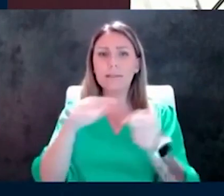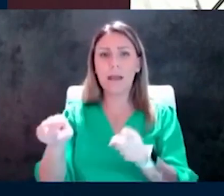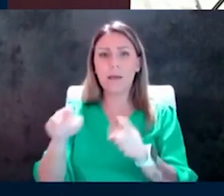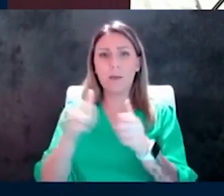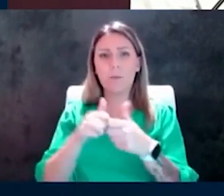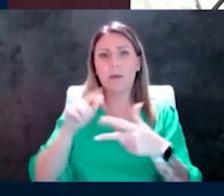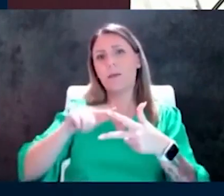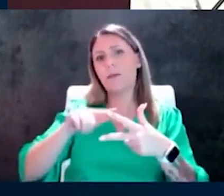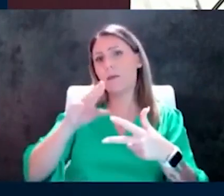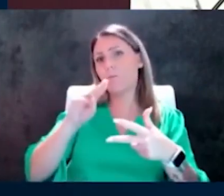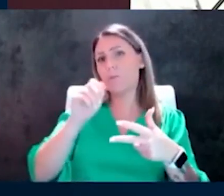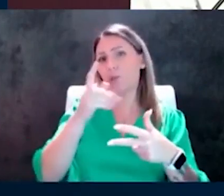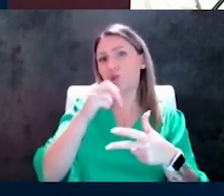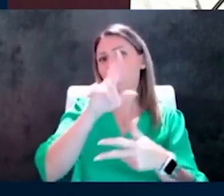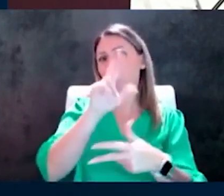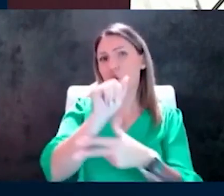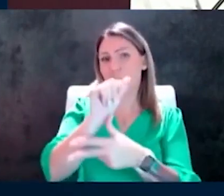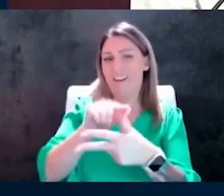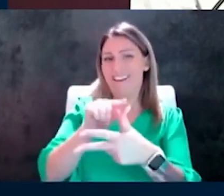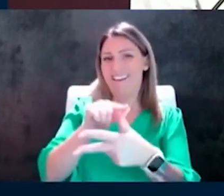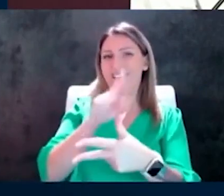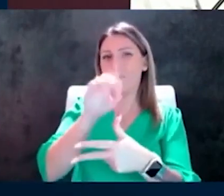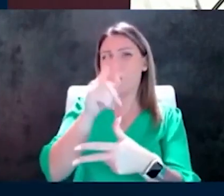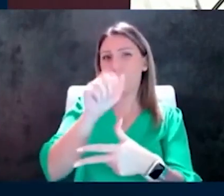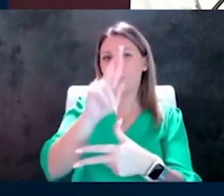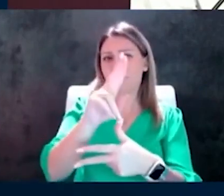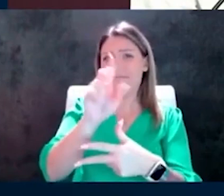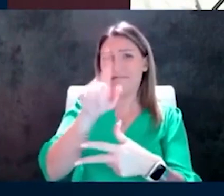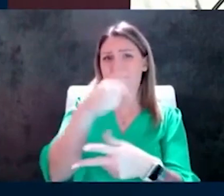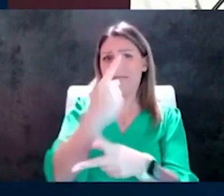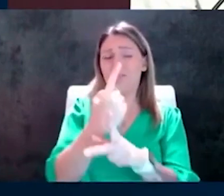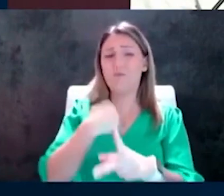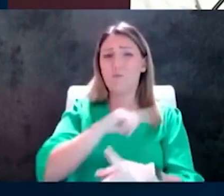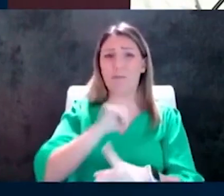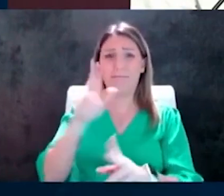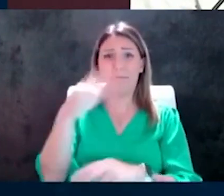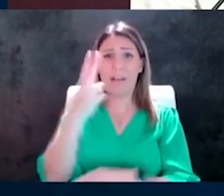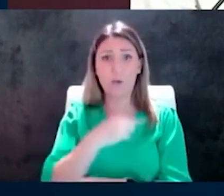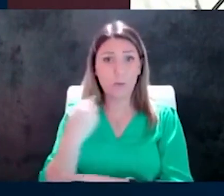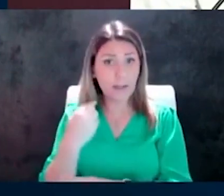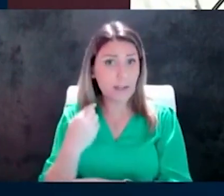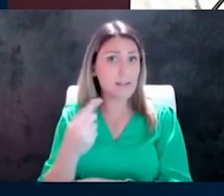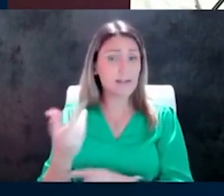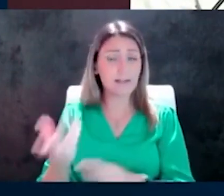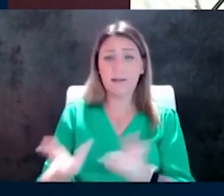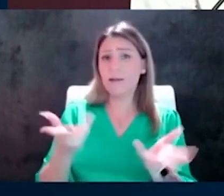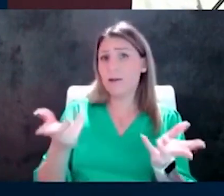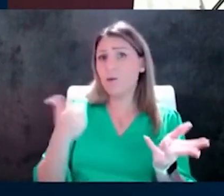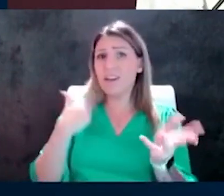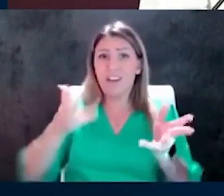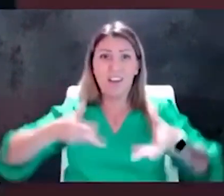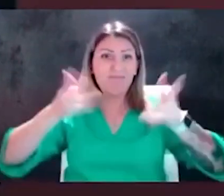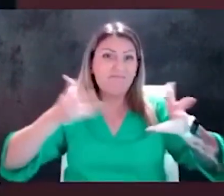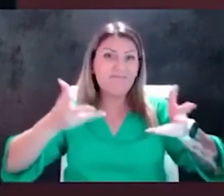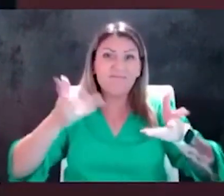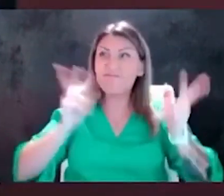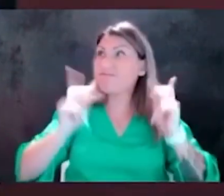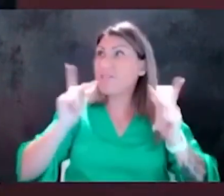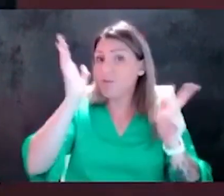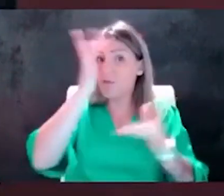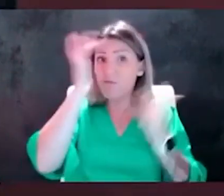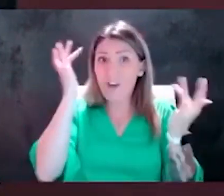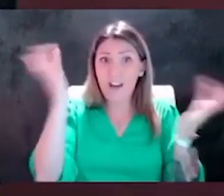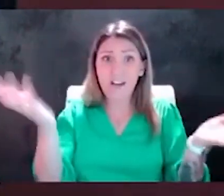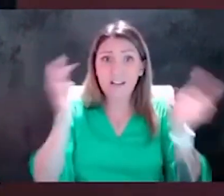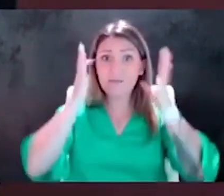says, I don't think I'm alone here, and we are considered high risk. Are we just getting left hanging? No, I think you're going